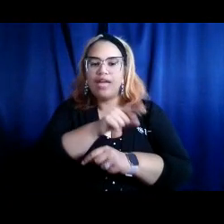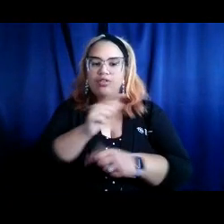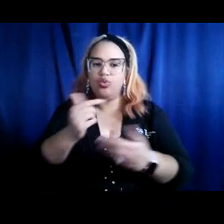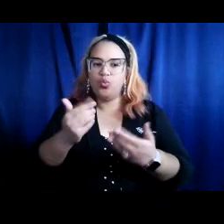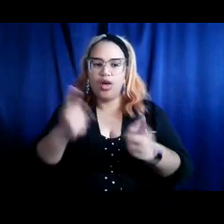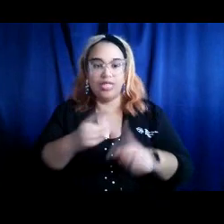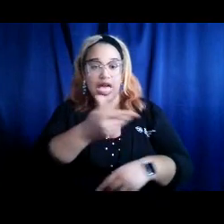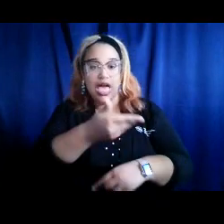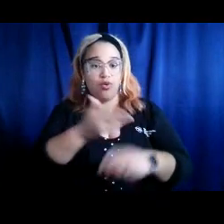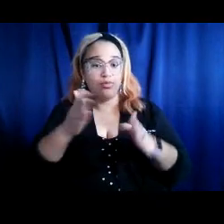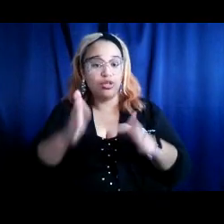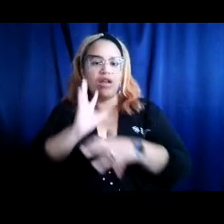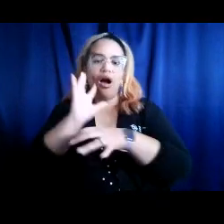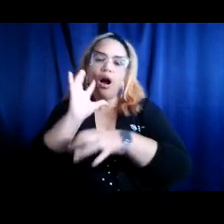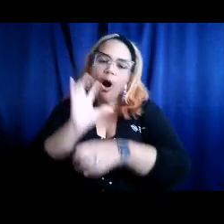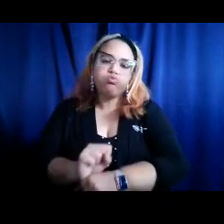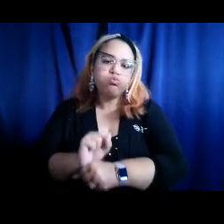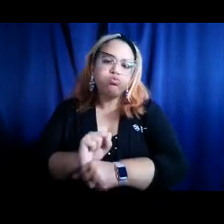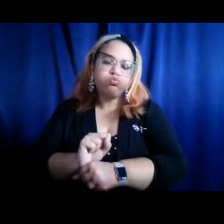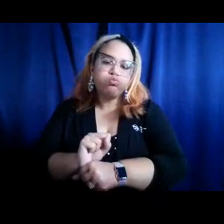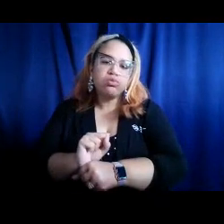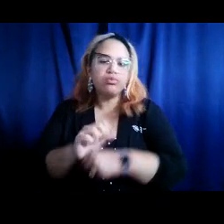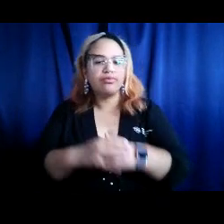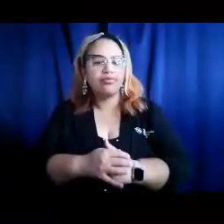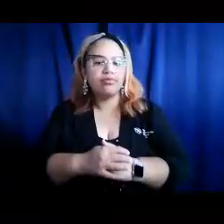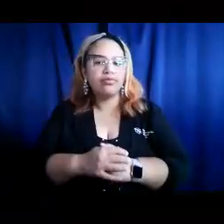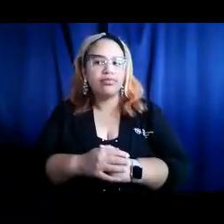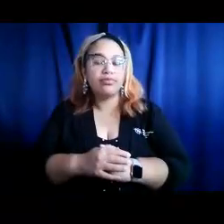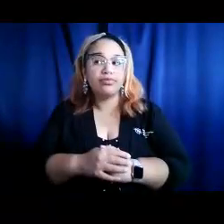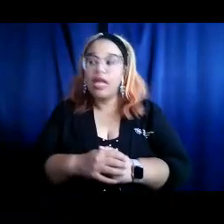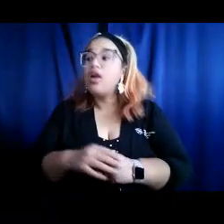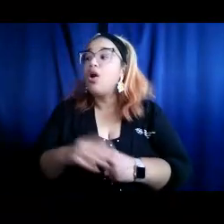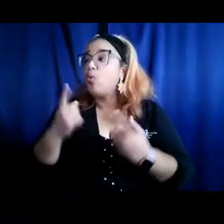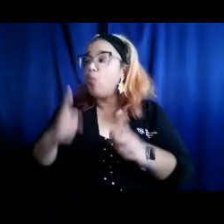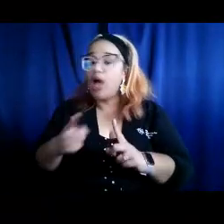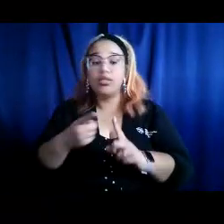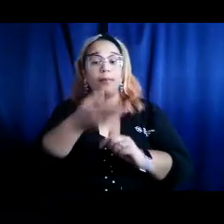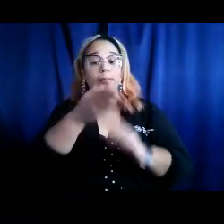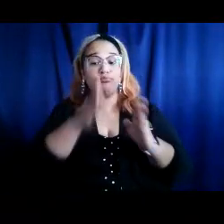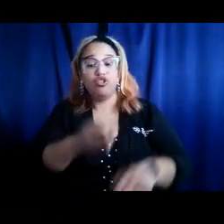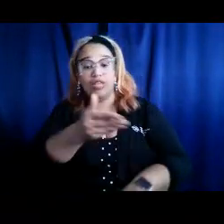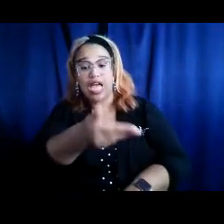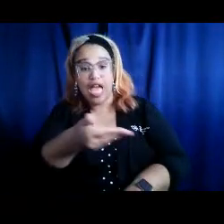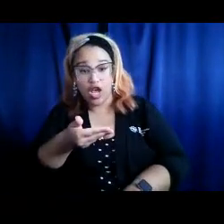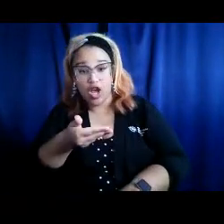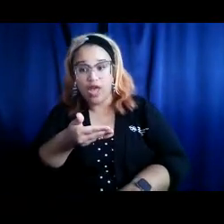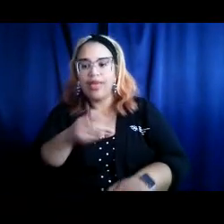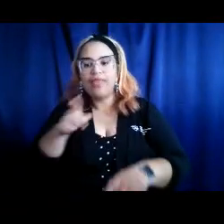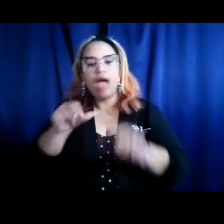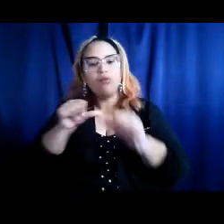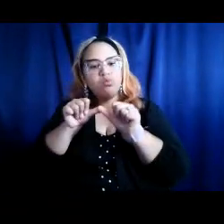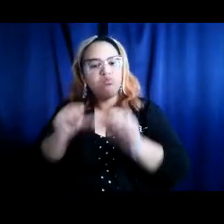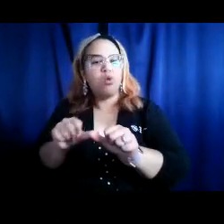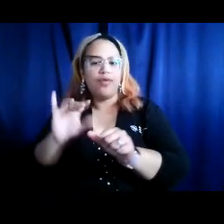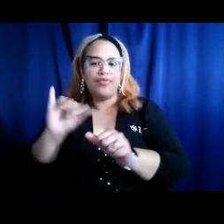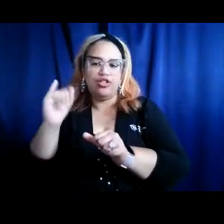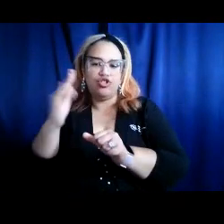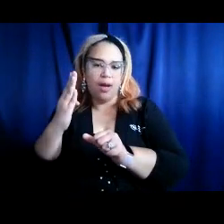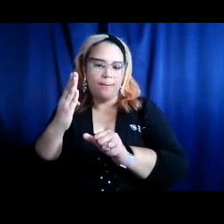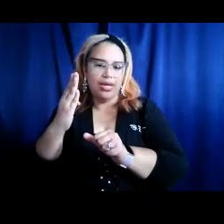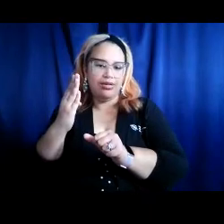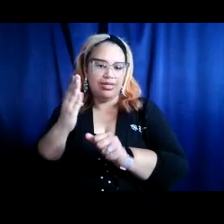is also able to provide onboarding and retention supports, helping you create a welcoming and sustainable environment for